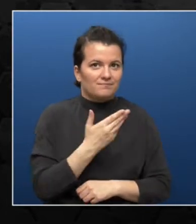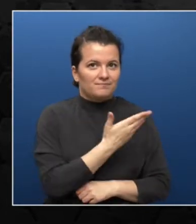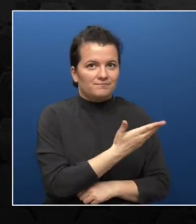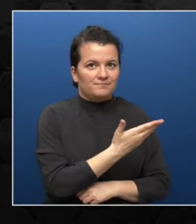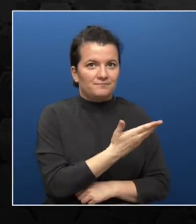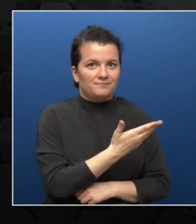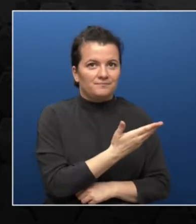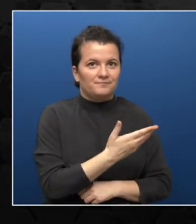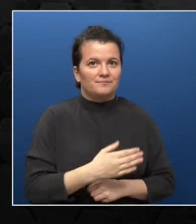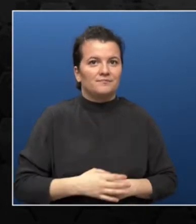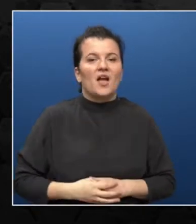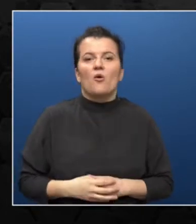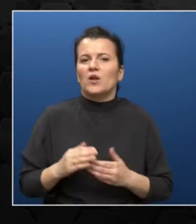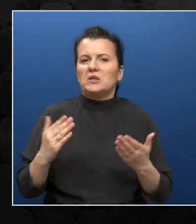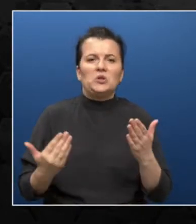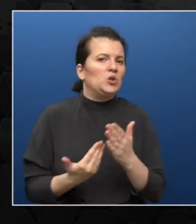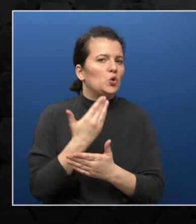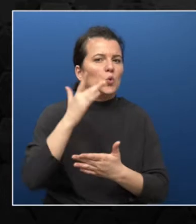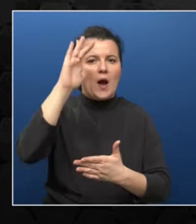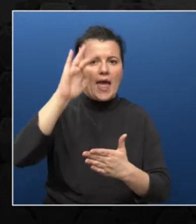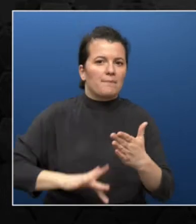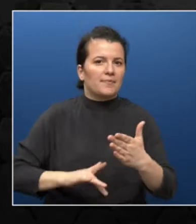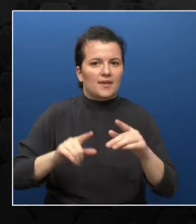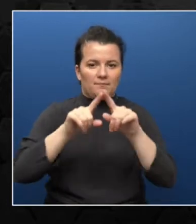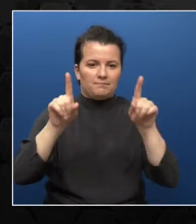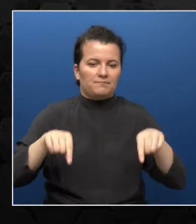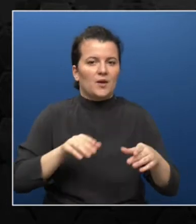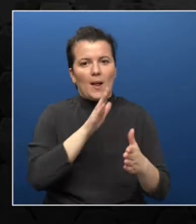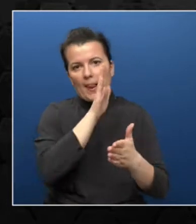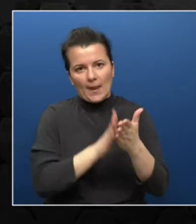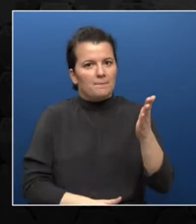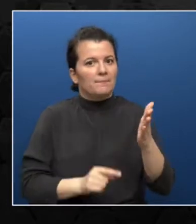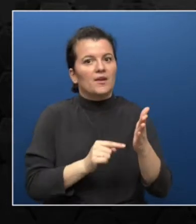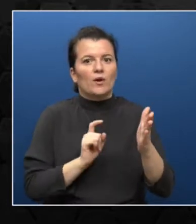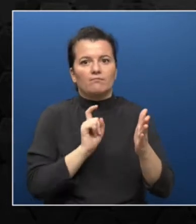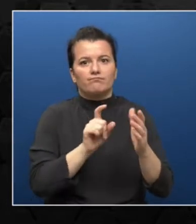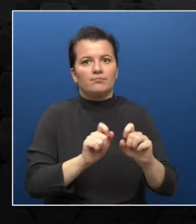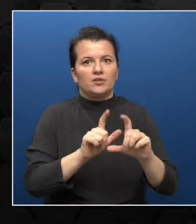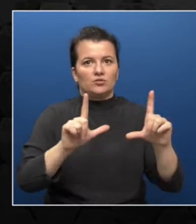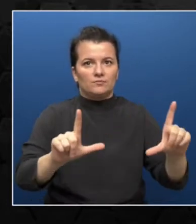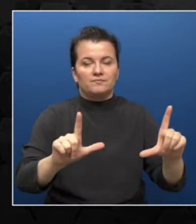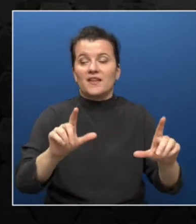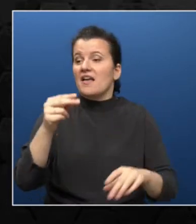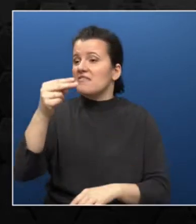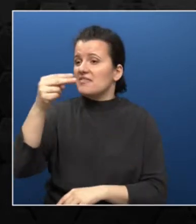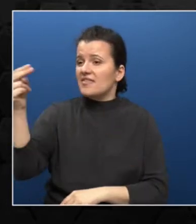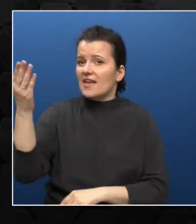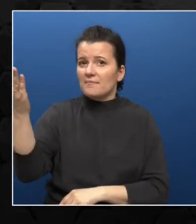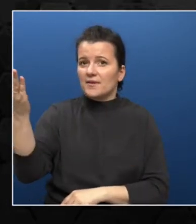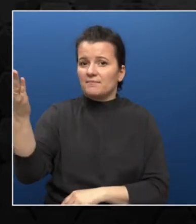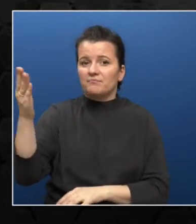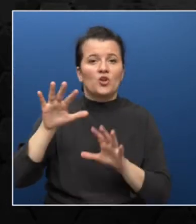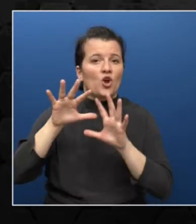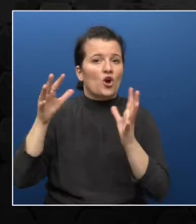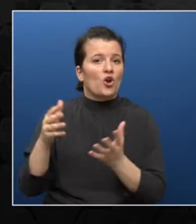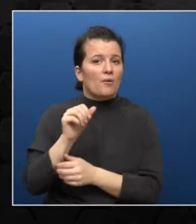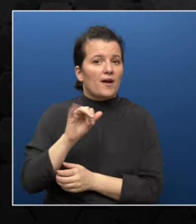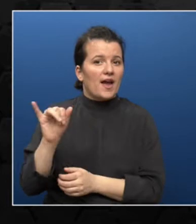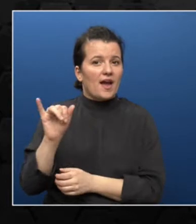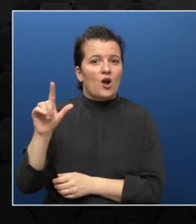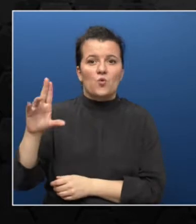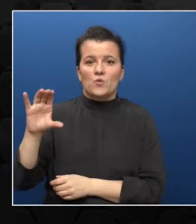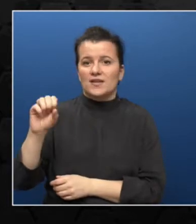here, I'm just gonna basically give a name. Let's say Global AI Luisa and Sharif.